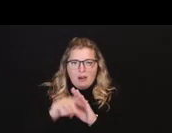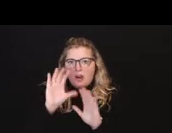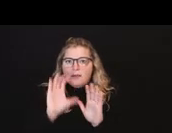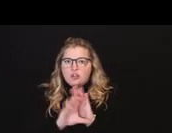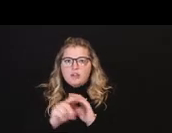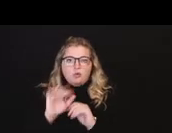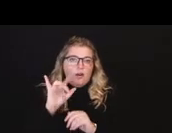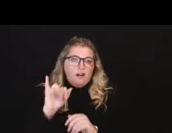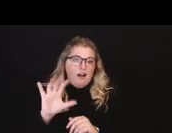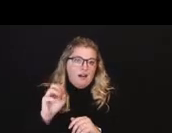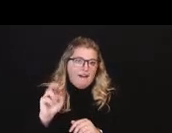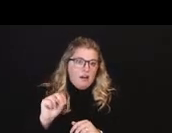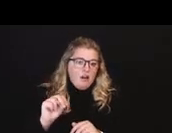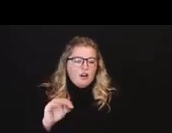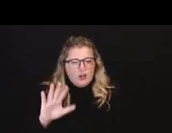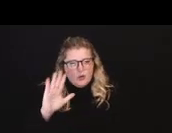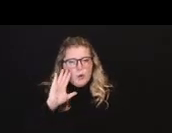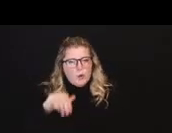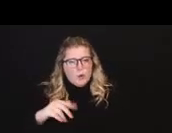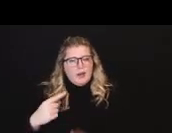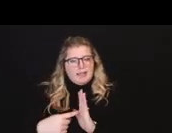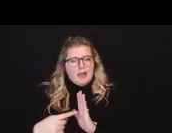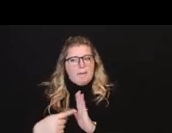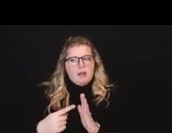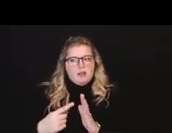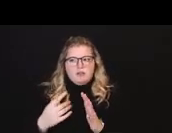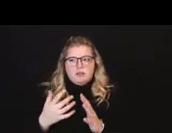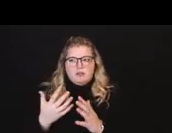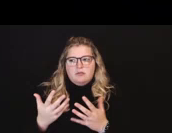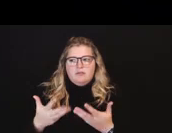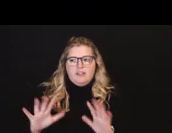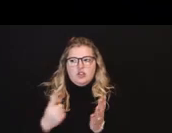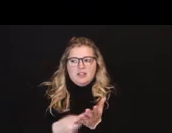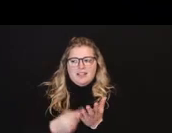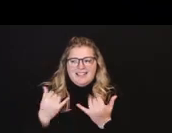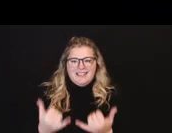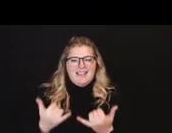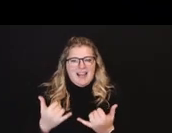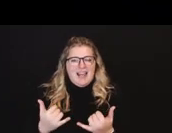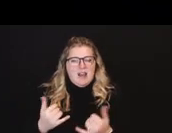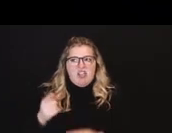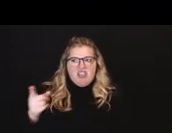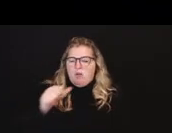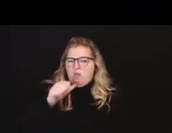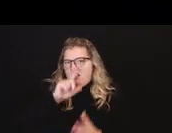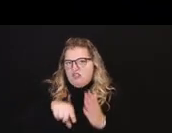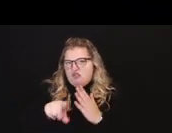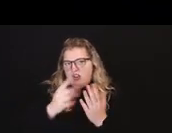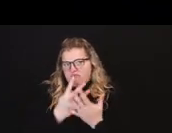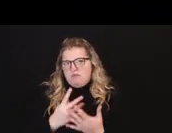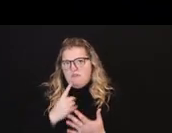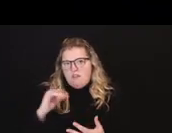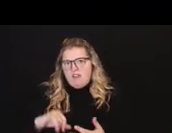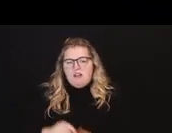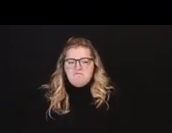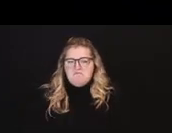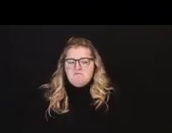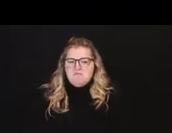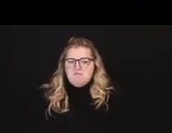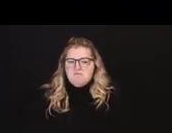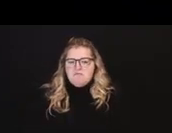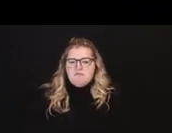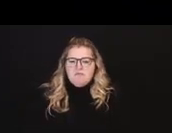or icons. The examples that we talked about today that I talked about, it wouldn't check any of those. So there's going to be